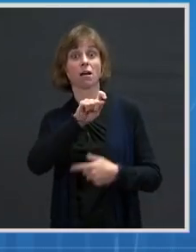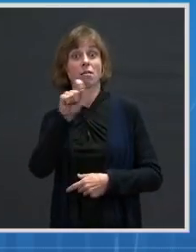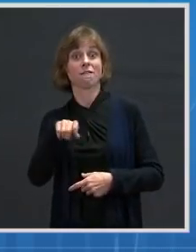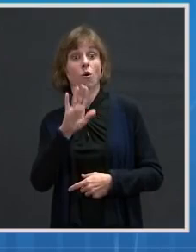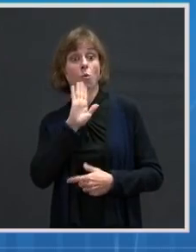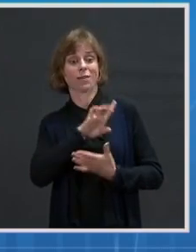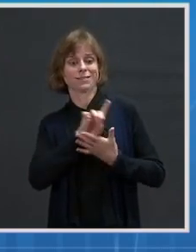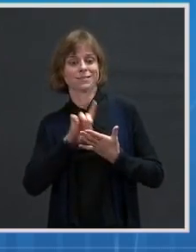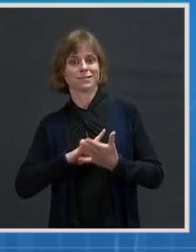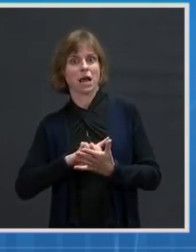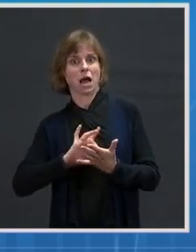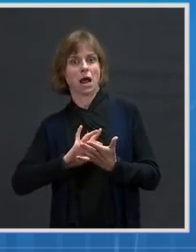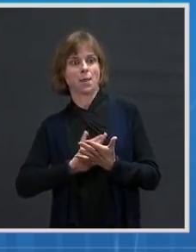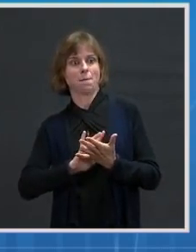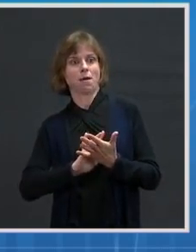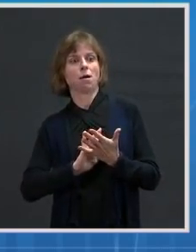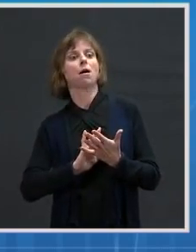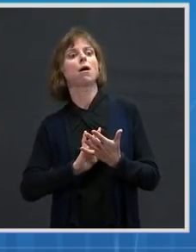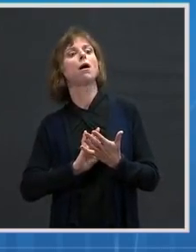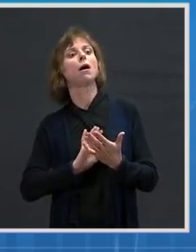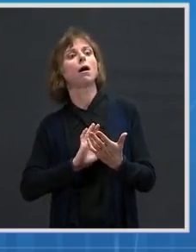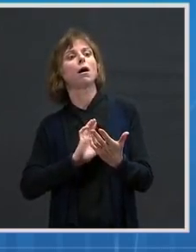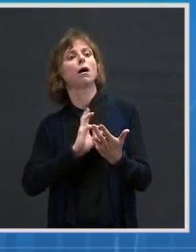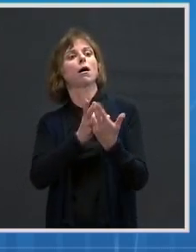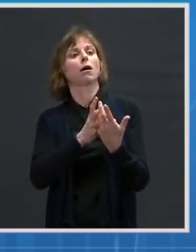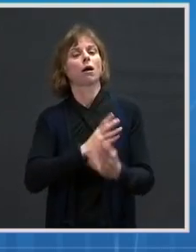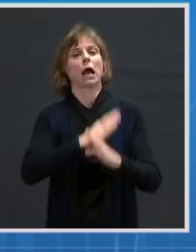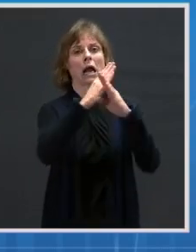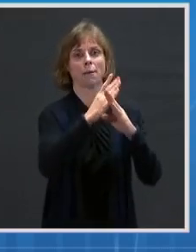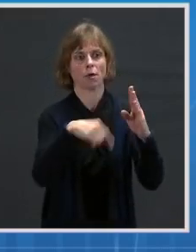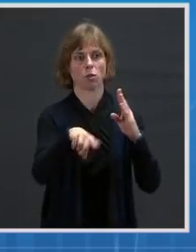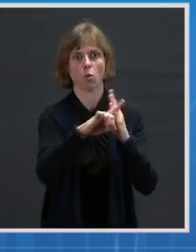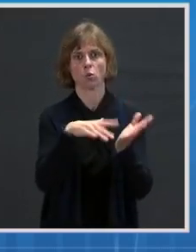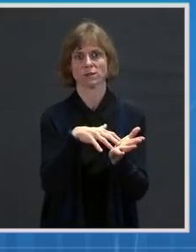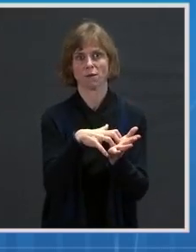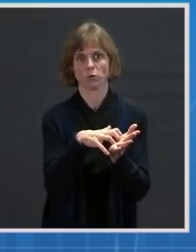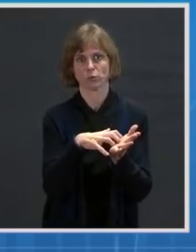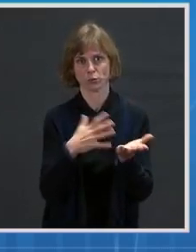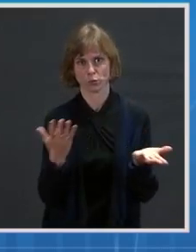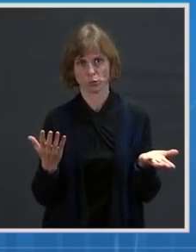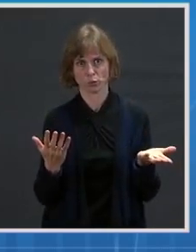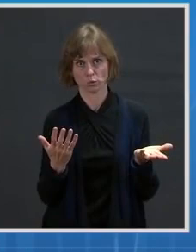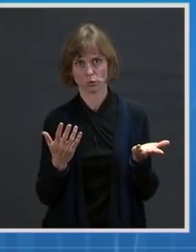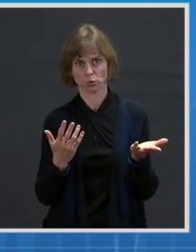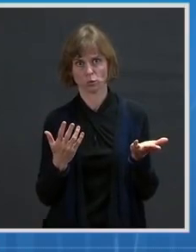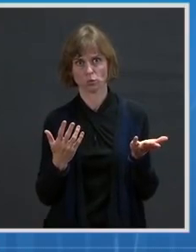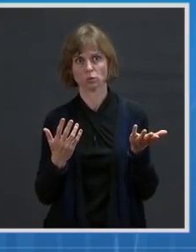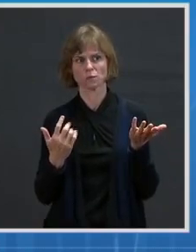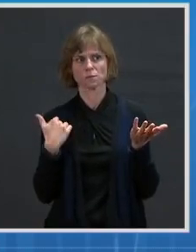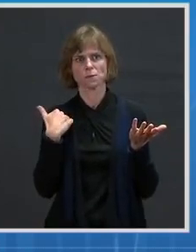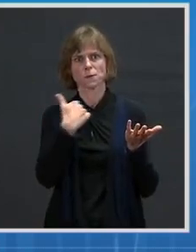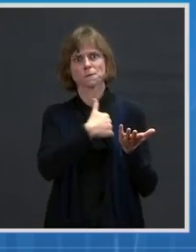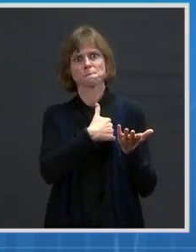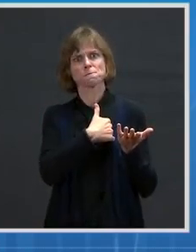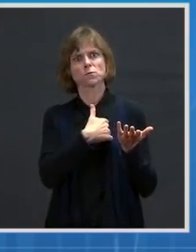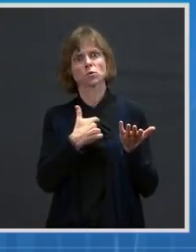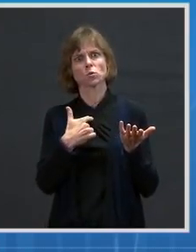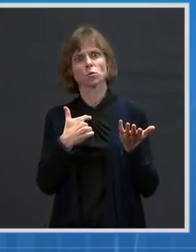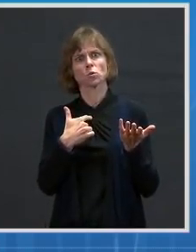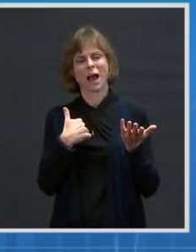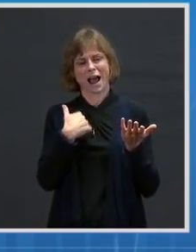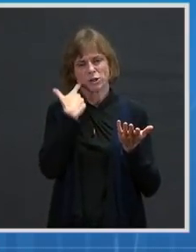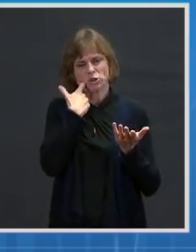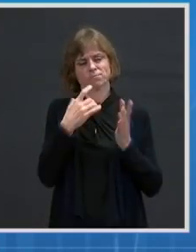drugs to inhibit these vulnerable targets. As I mentioned, we are beginning this, and this is going to be